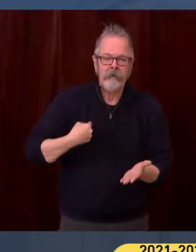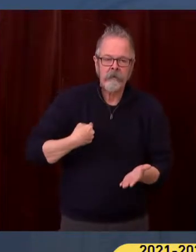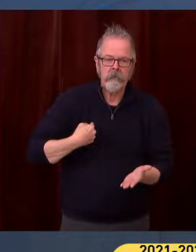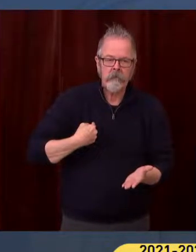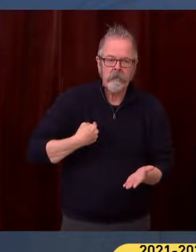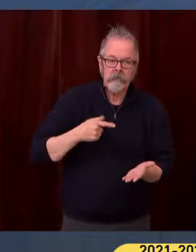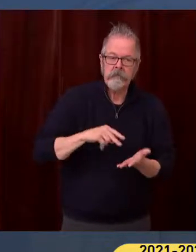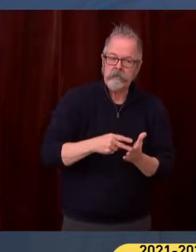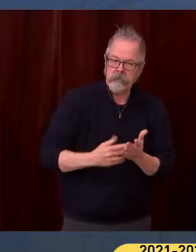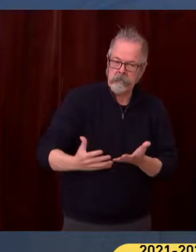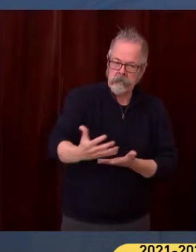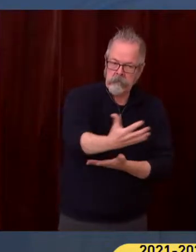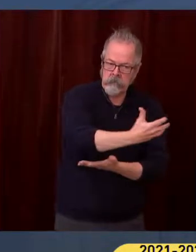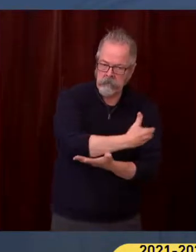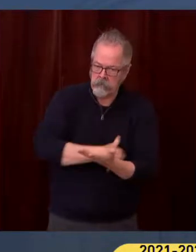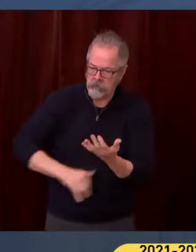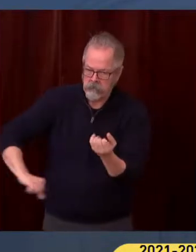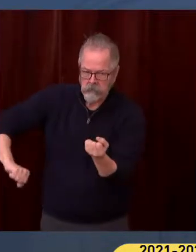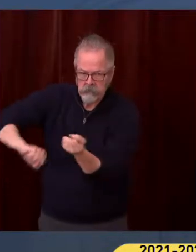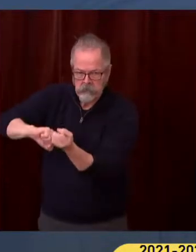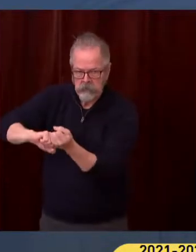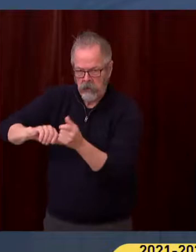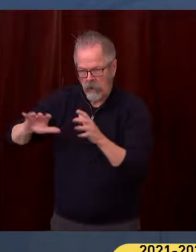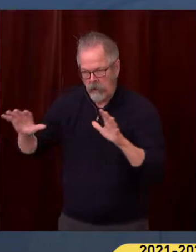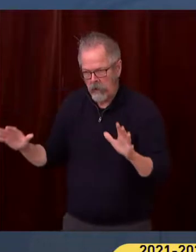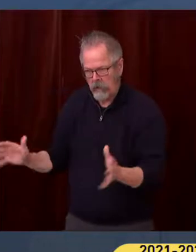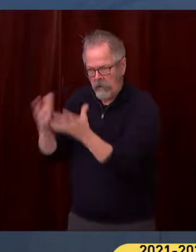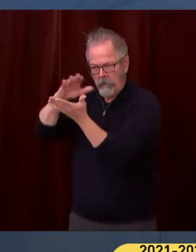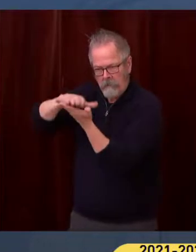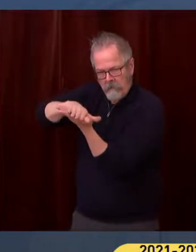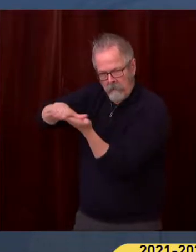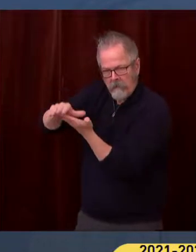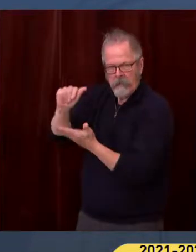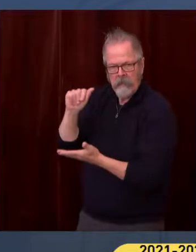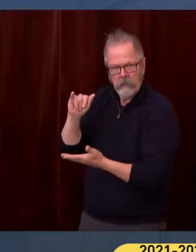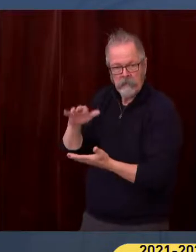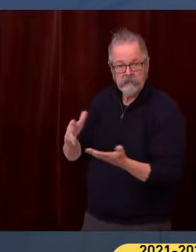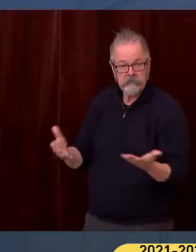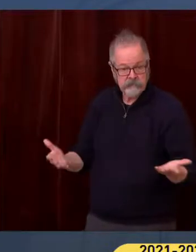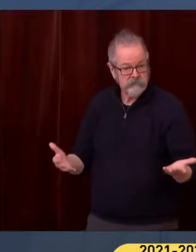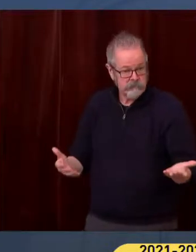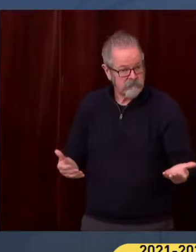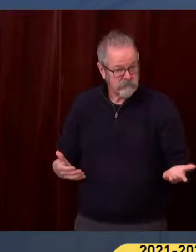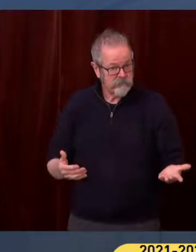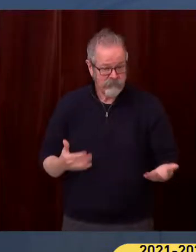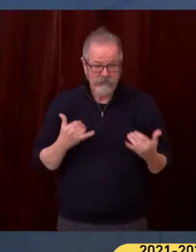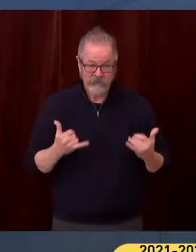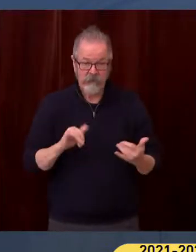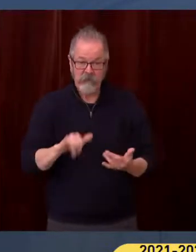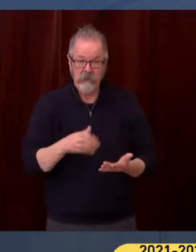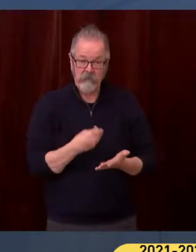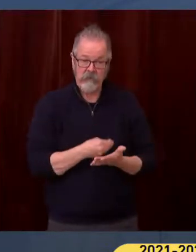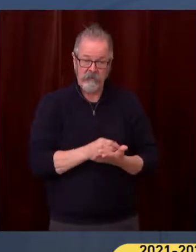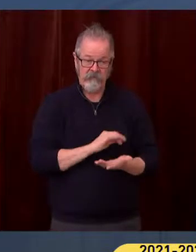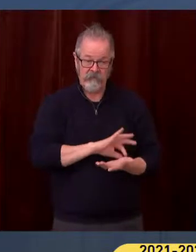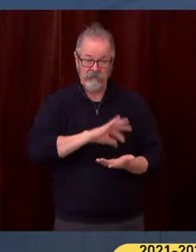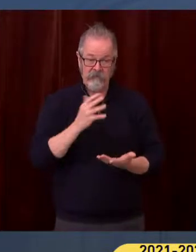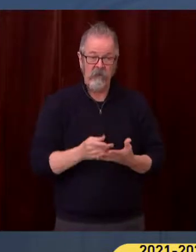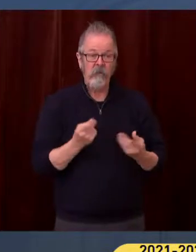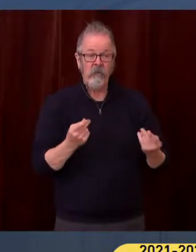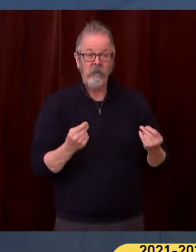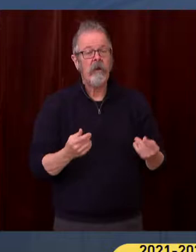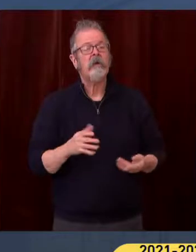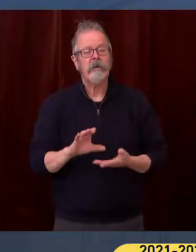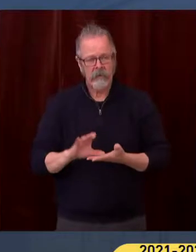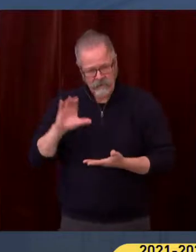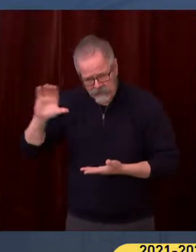resilience to try to prevent the horrendous forest fires and forest management to prevent what happened to Malden this summer and clean